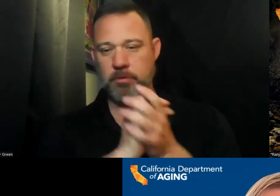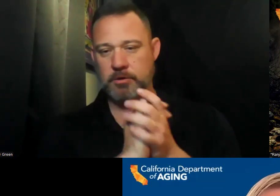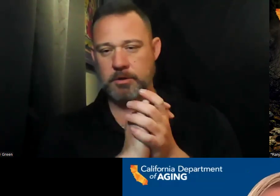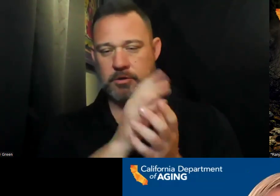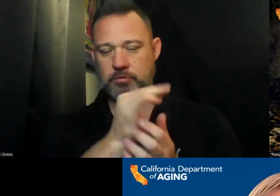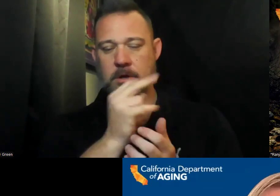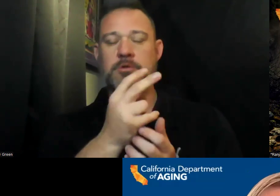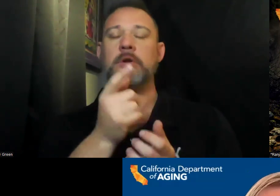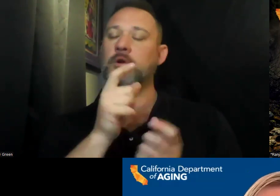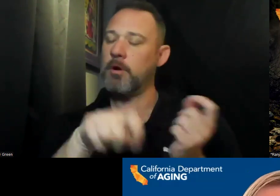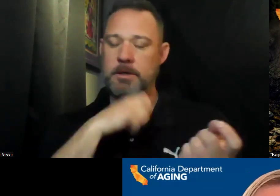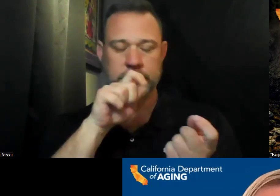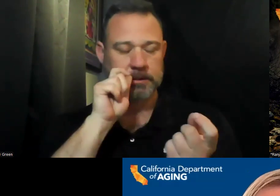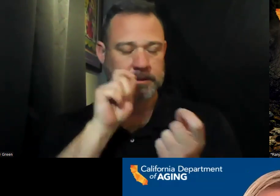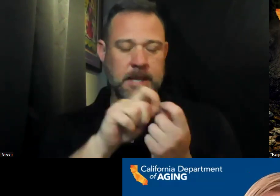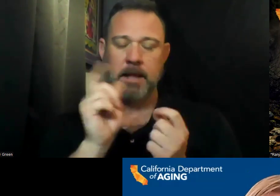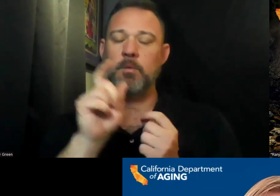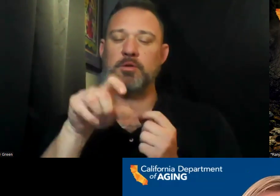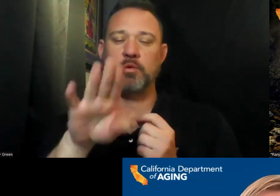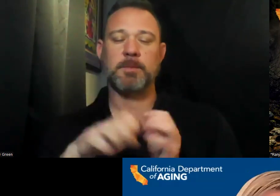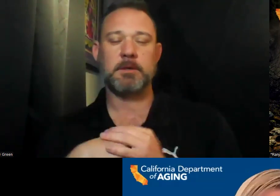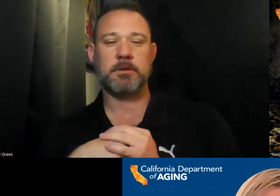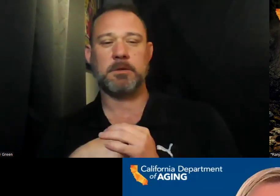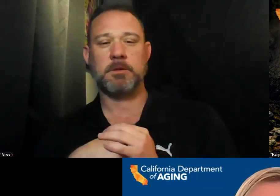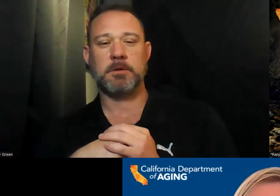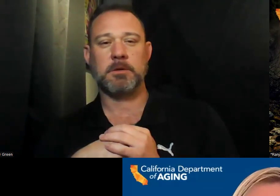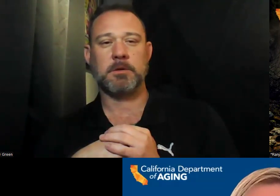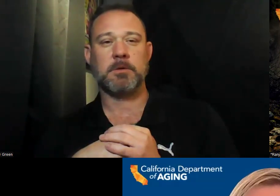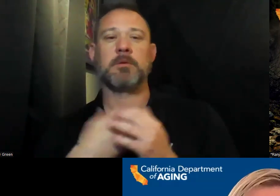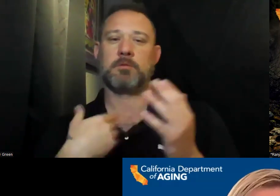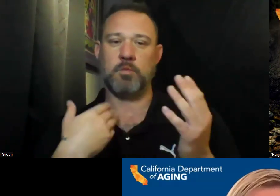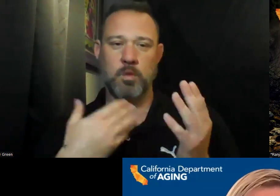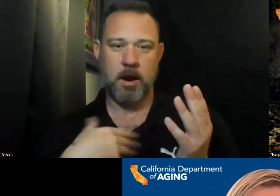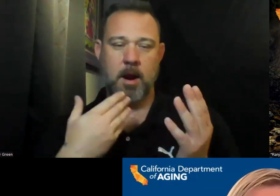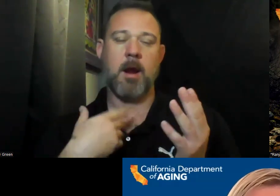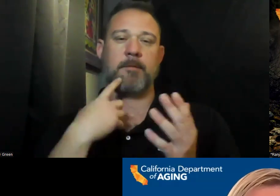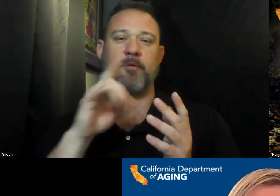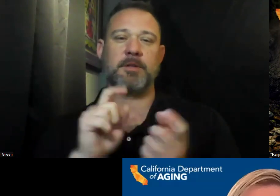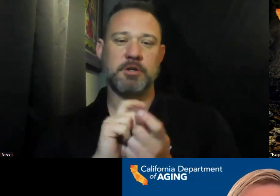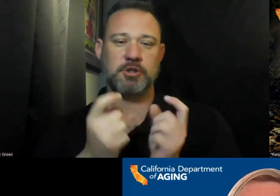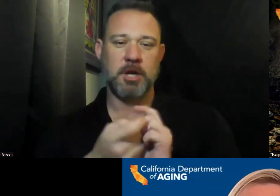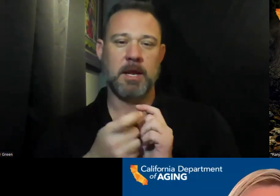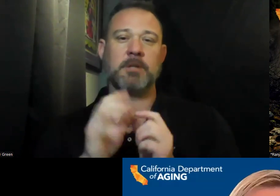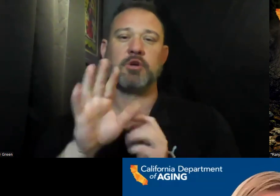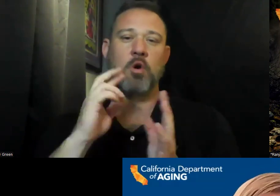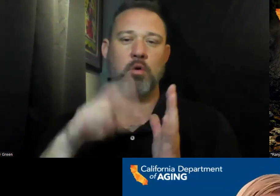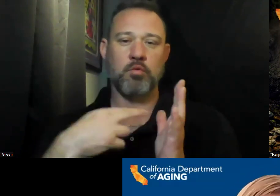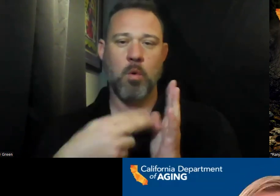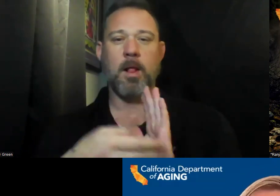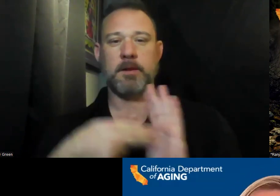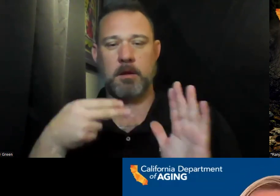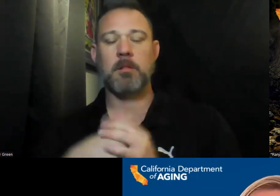You're exactly where you're supposed to be, and we're so happy that for this change in your role and your